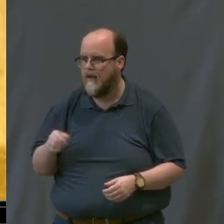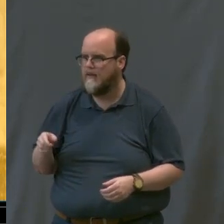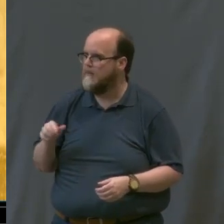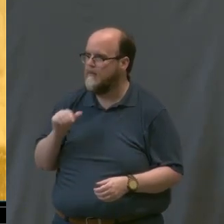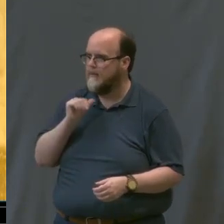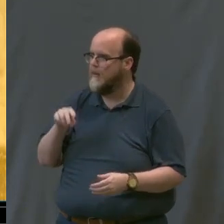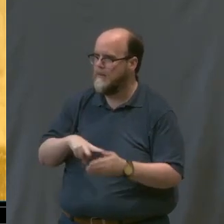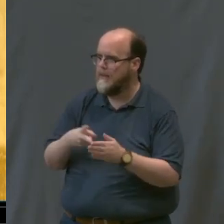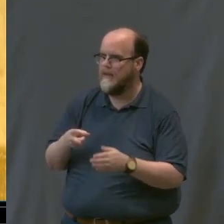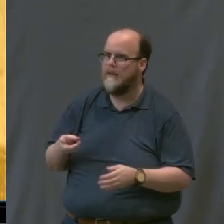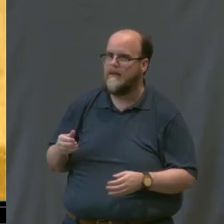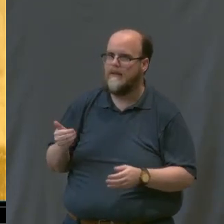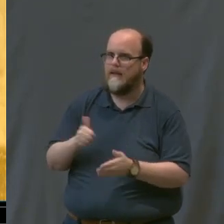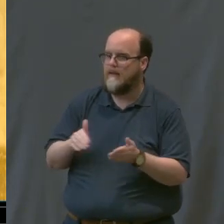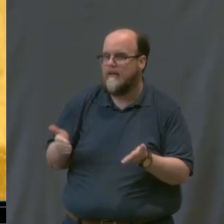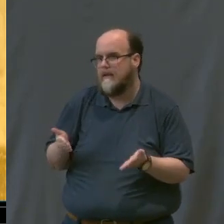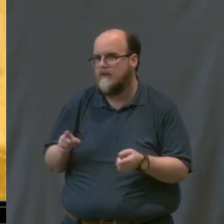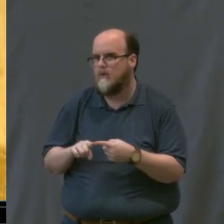to everybody, including us, by the way.